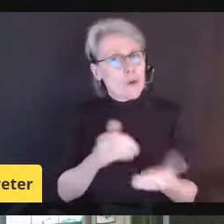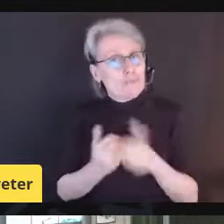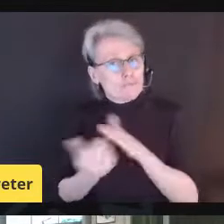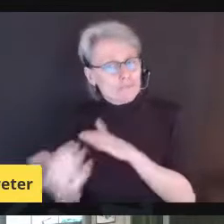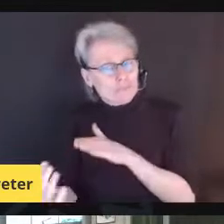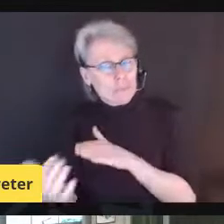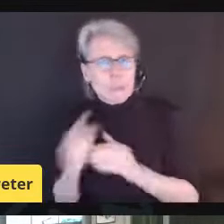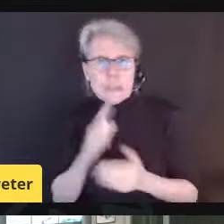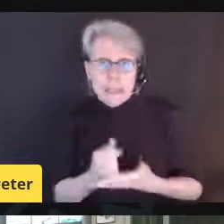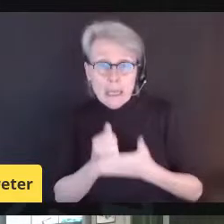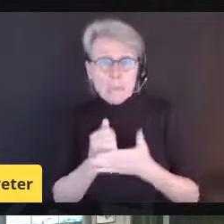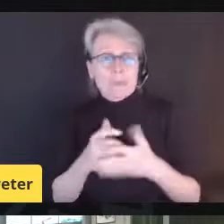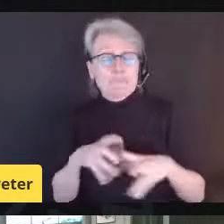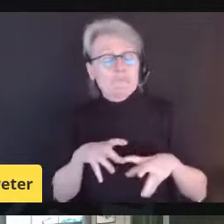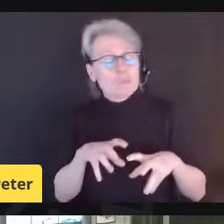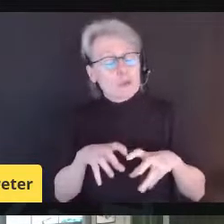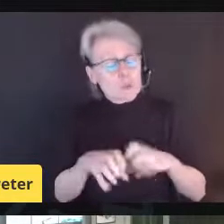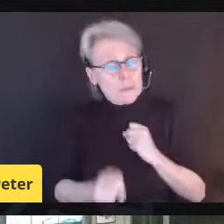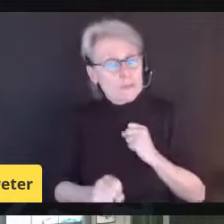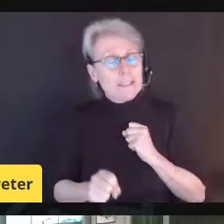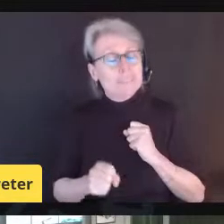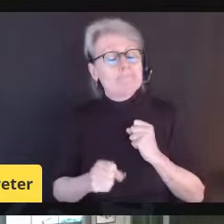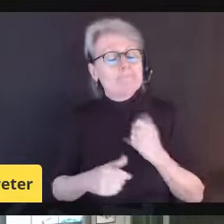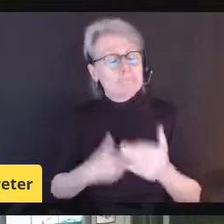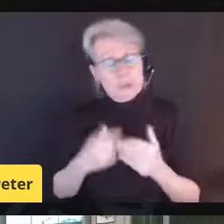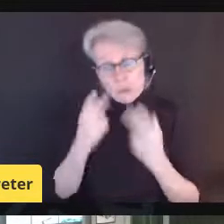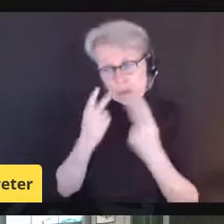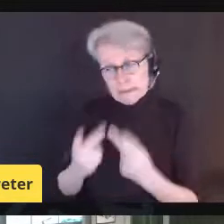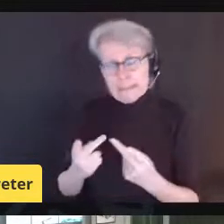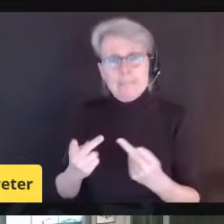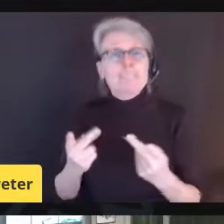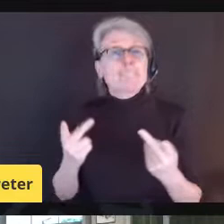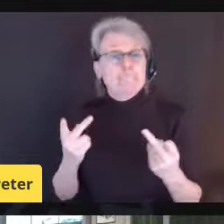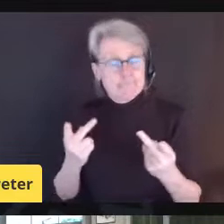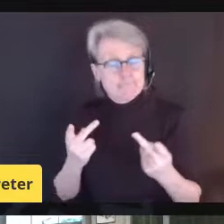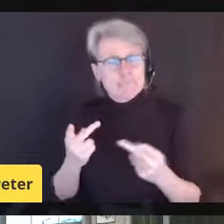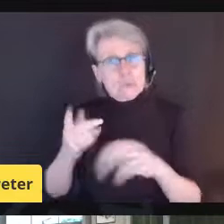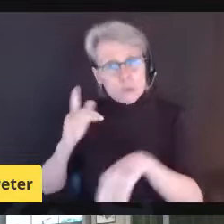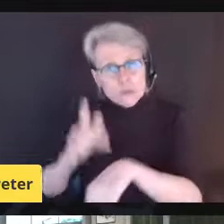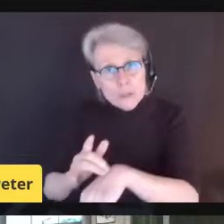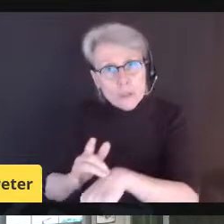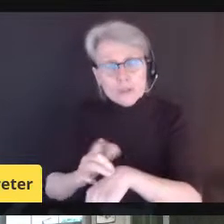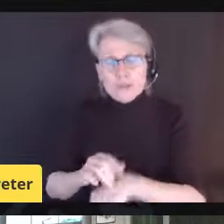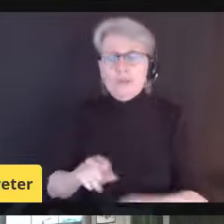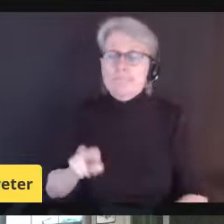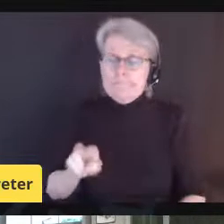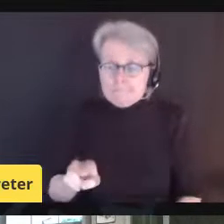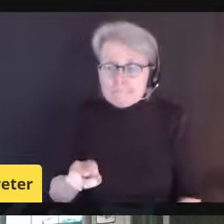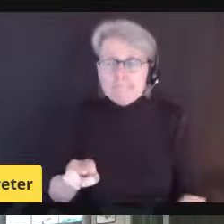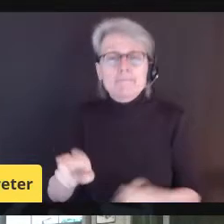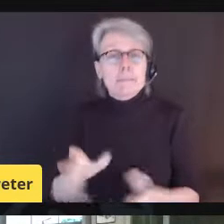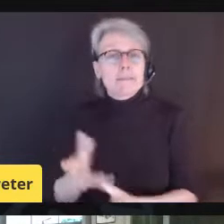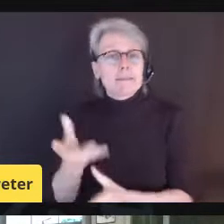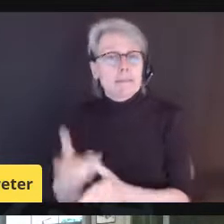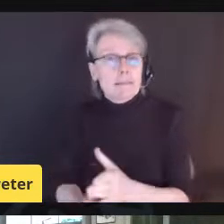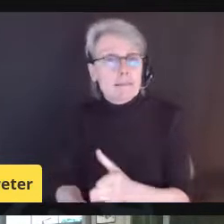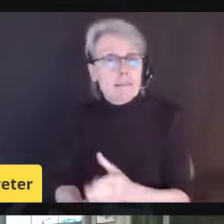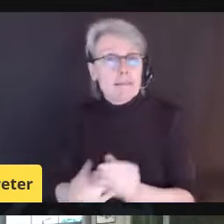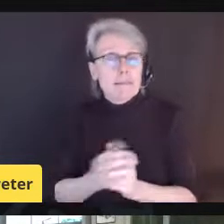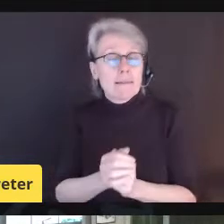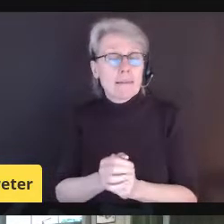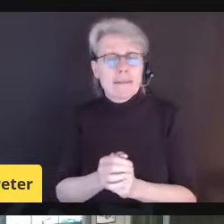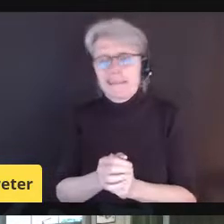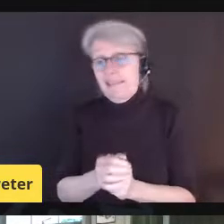grieving process, to have some type of actual event, whether exactly what Athena